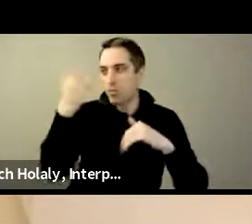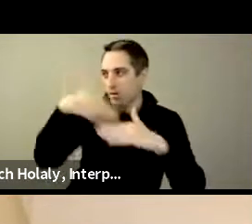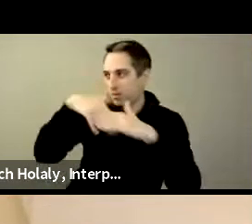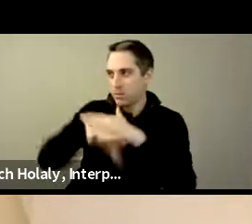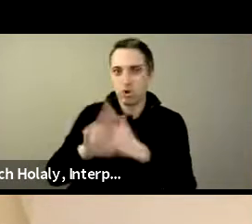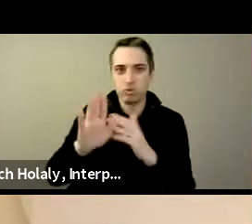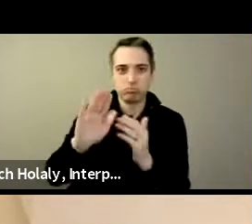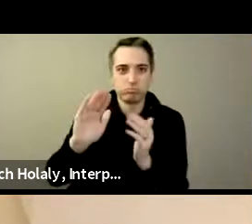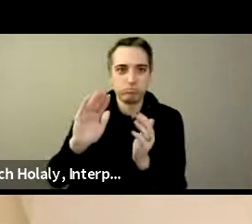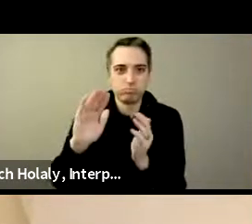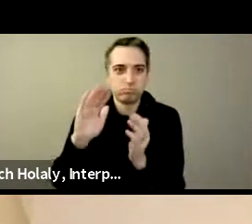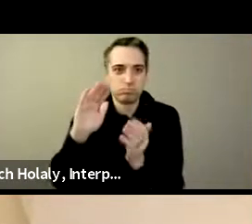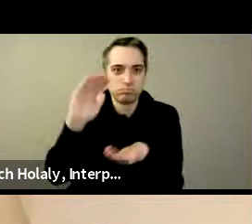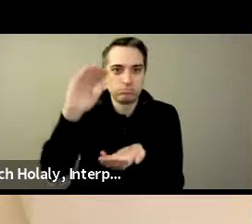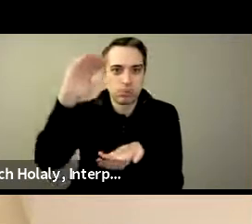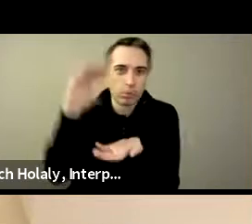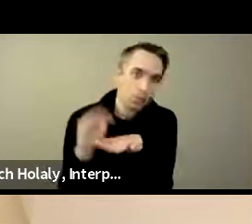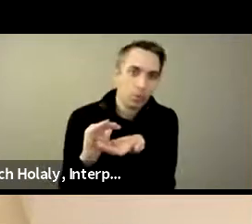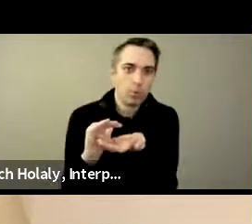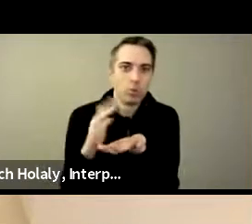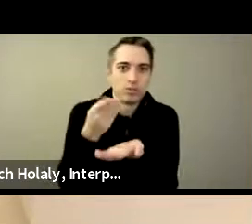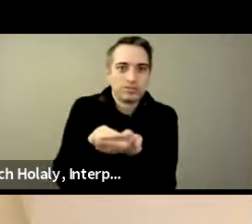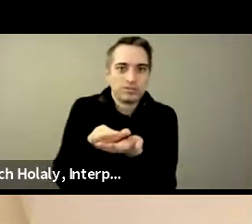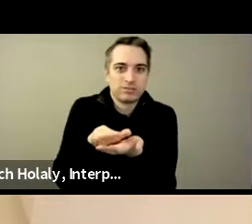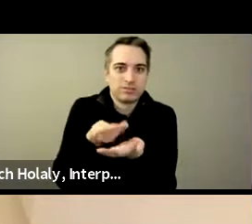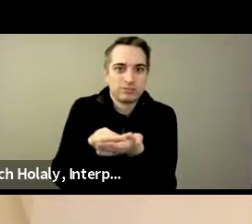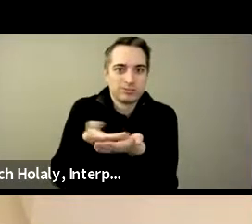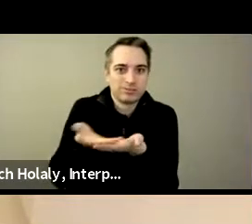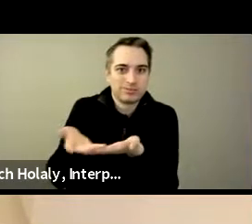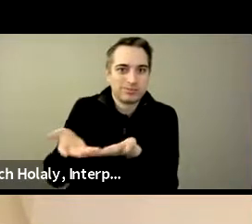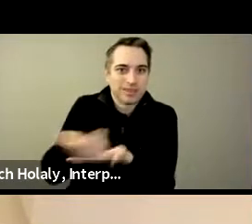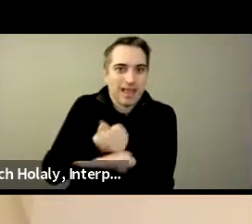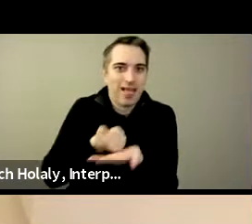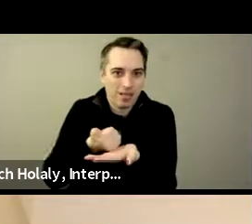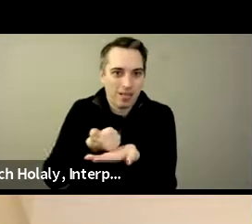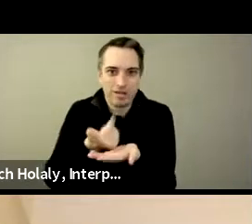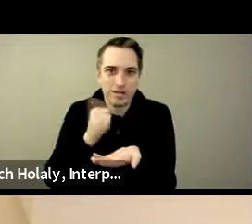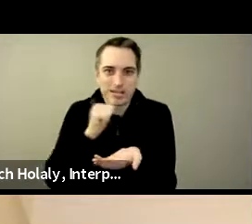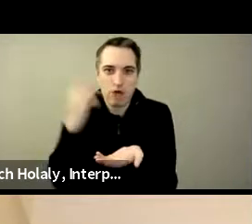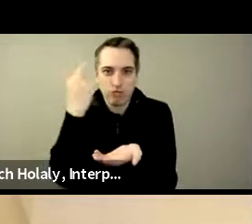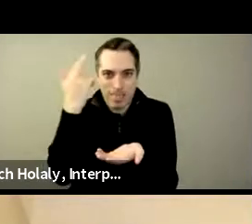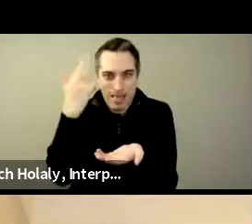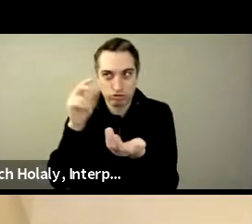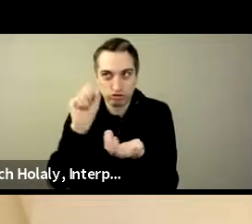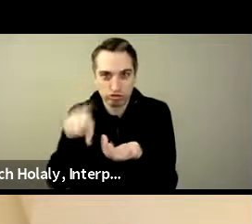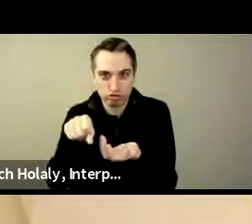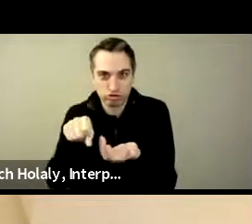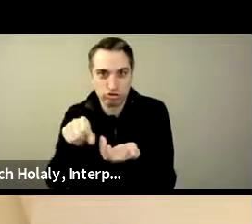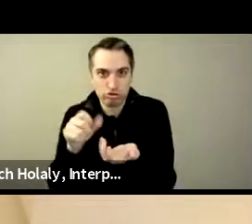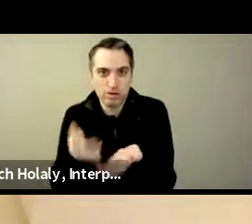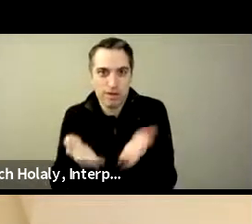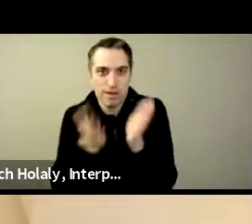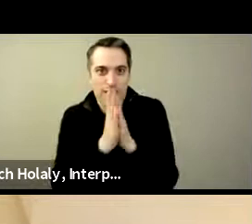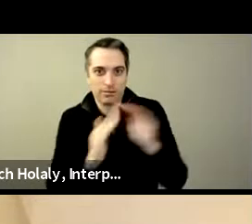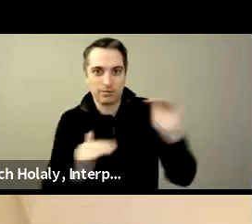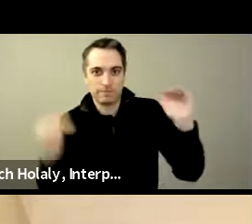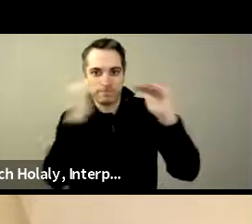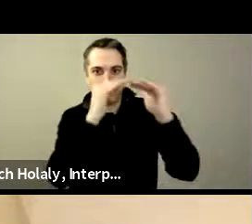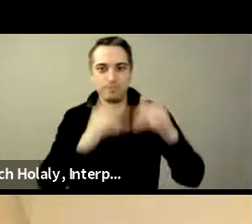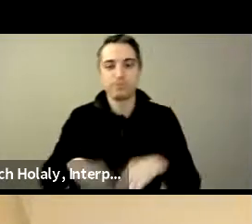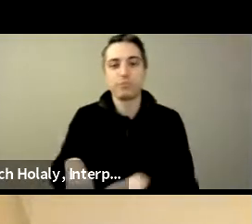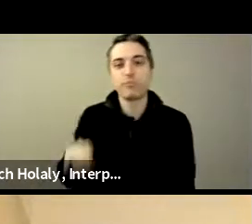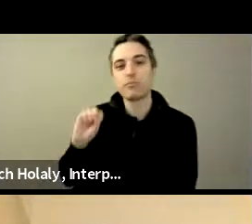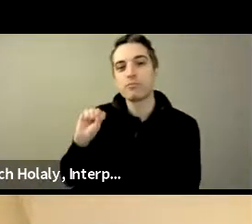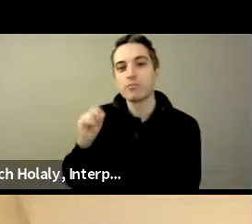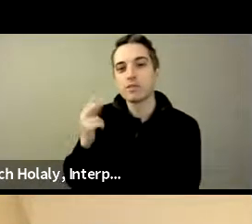don't realize what that salary range is. Yes, thank you. Yes, we are. We are actually in conversation